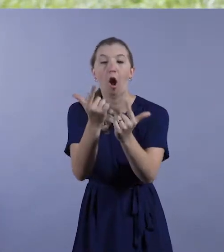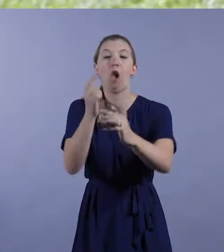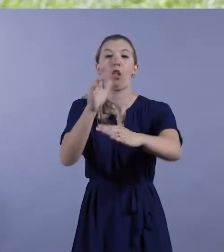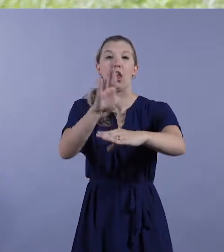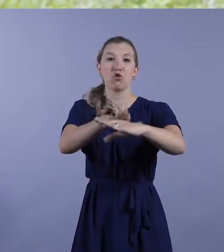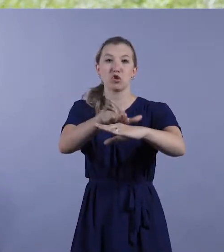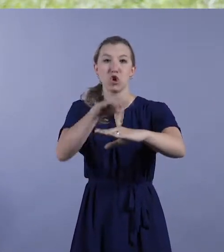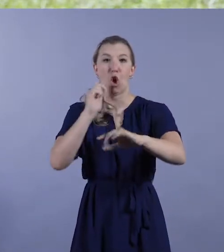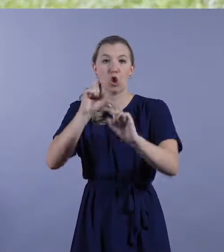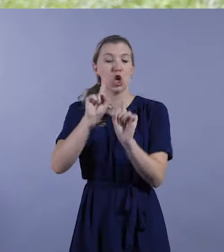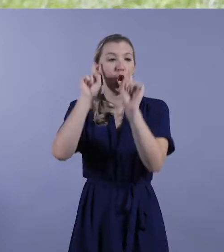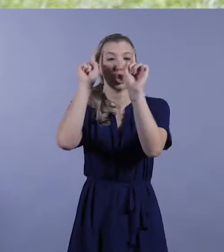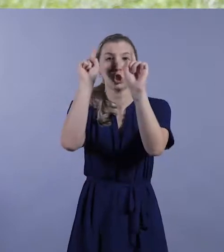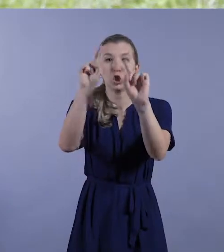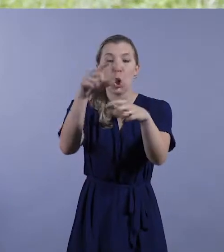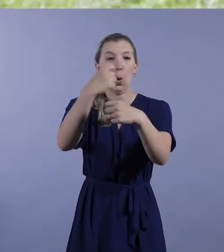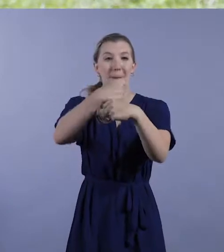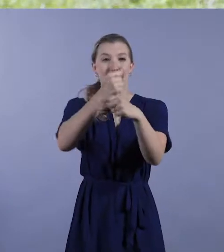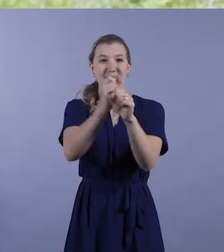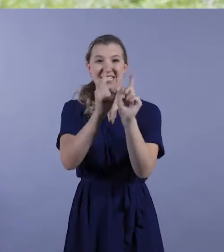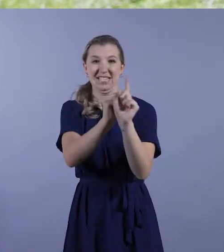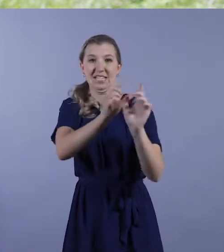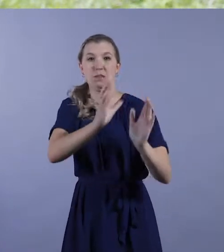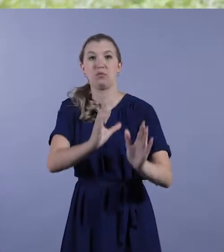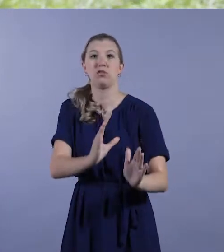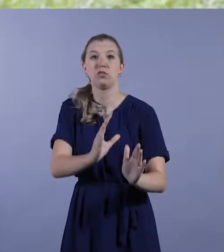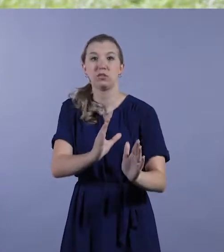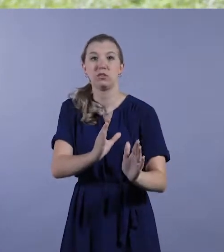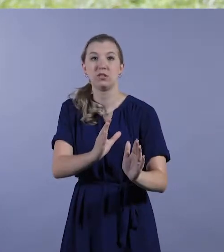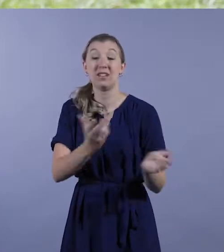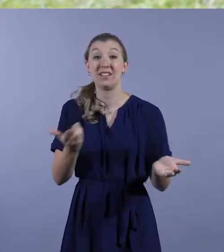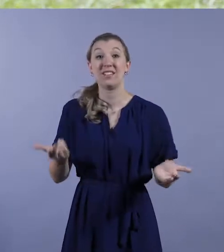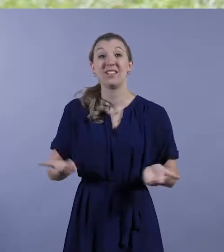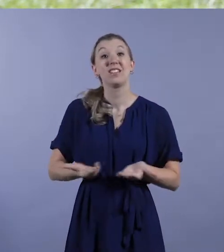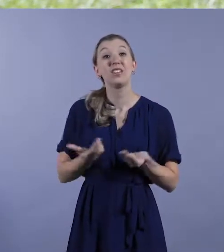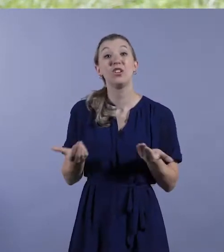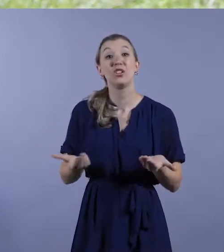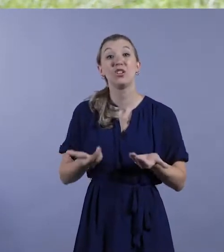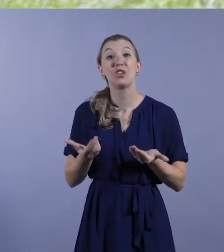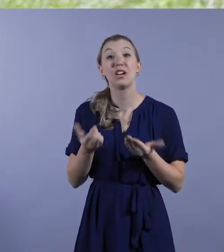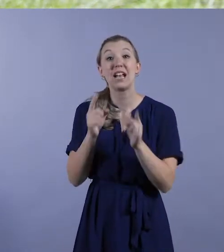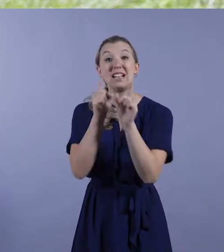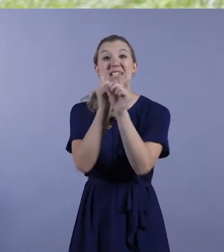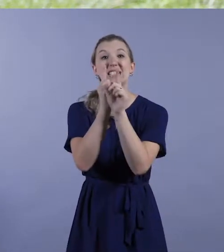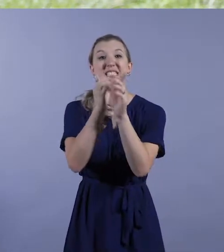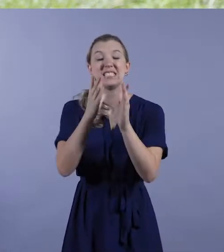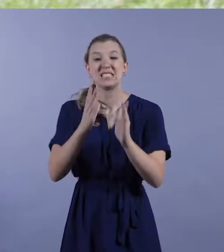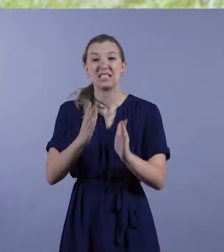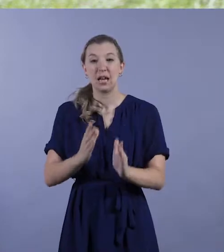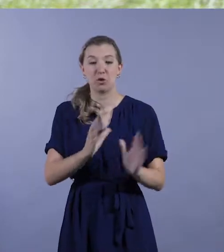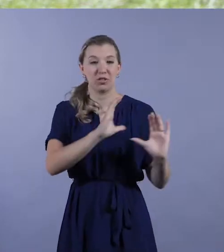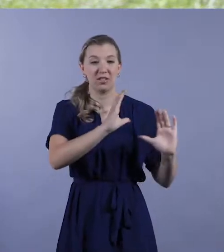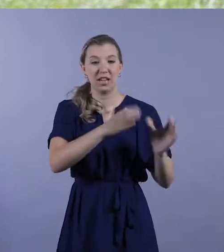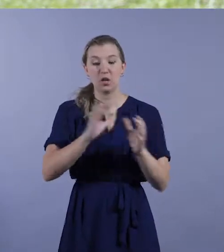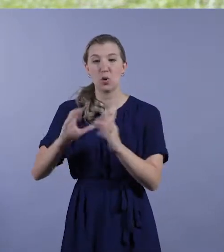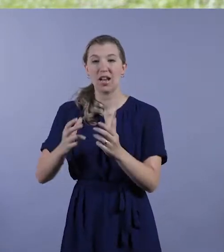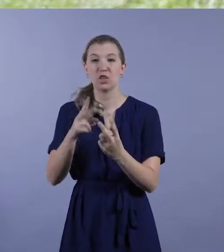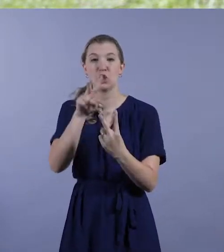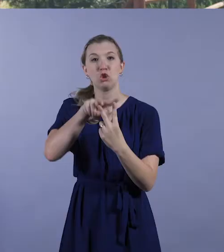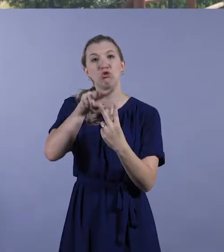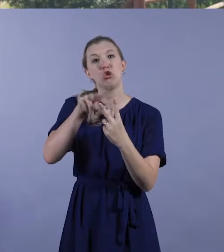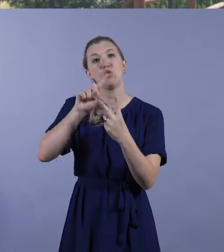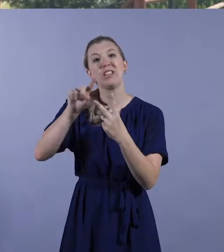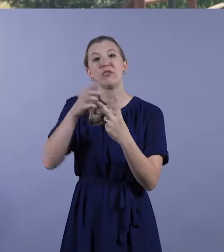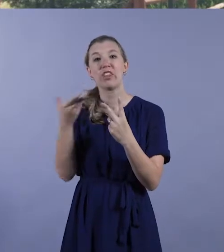called to go and make disciples. And here, disciples are characterized by two different